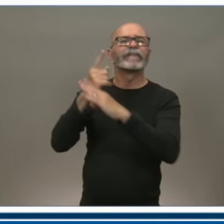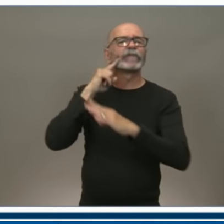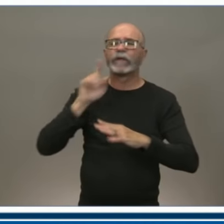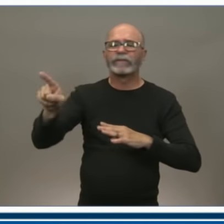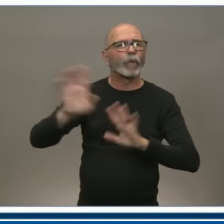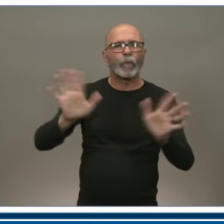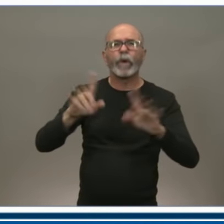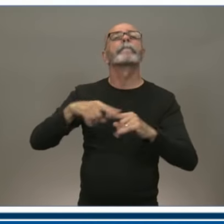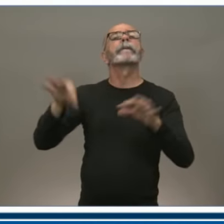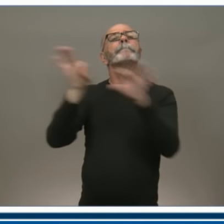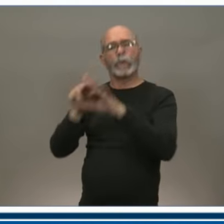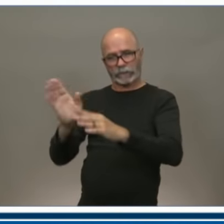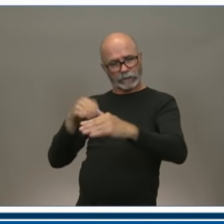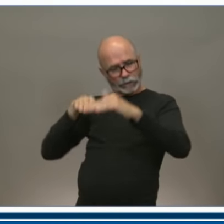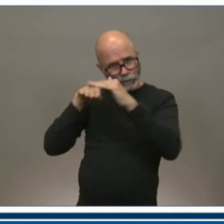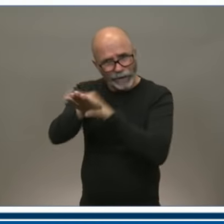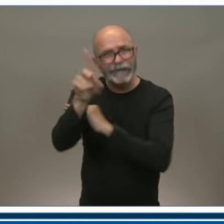for COVID testing.